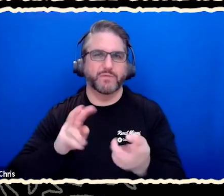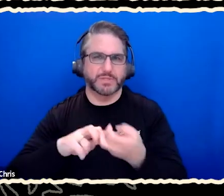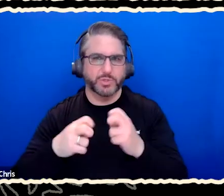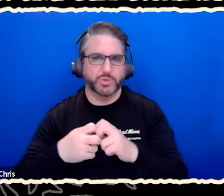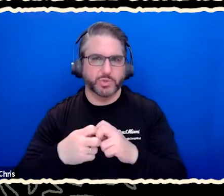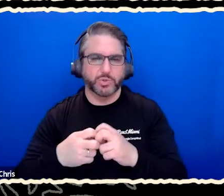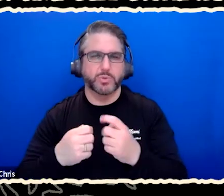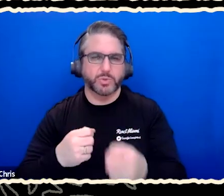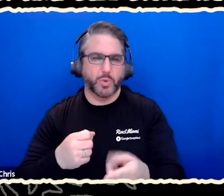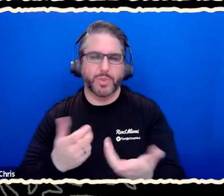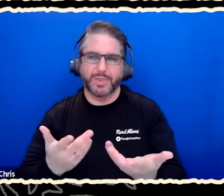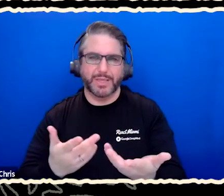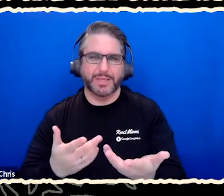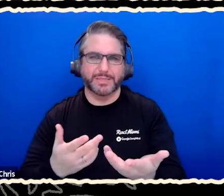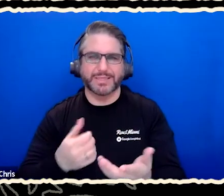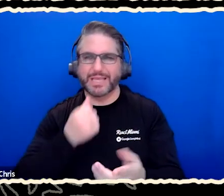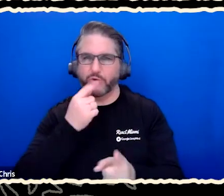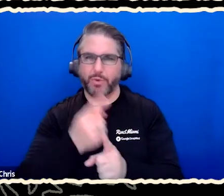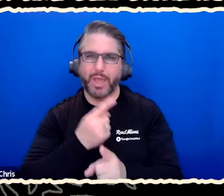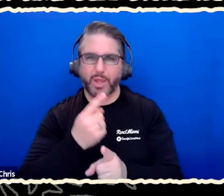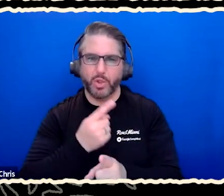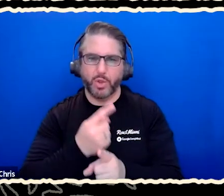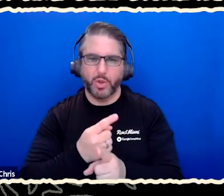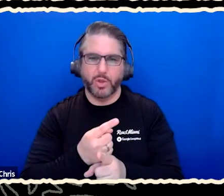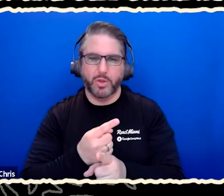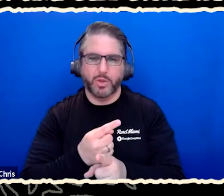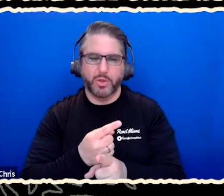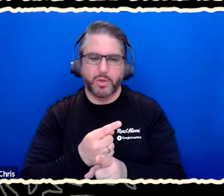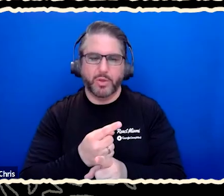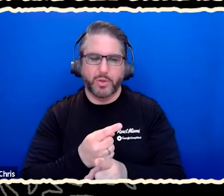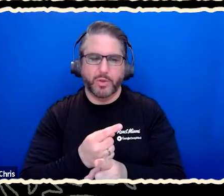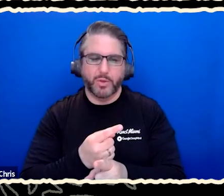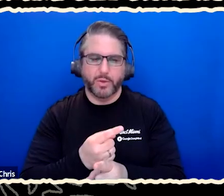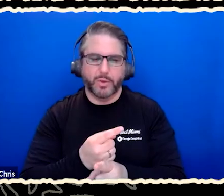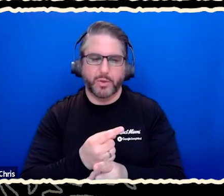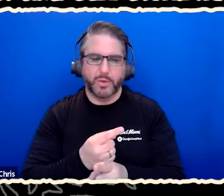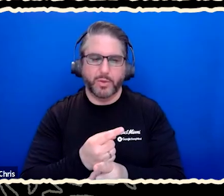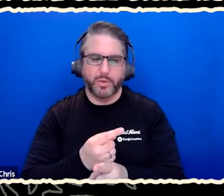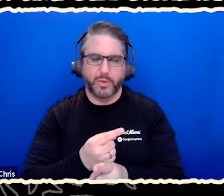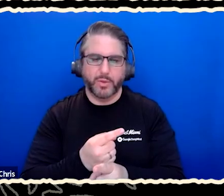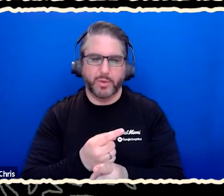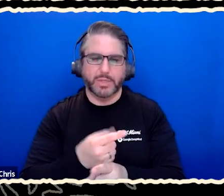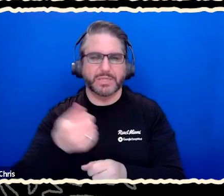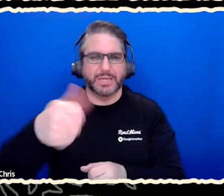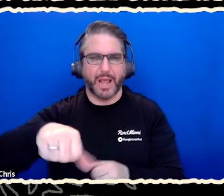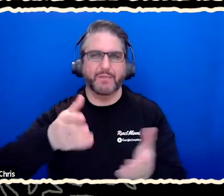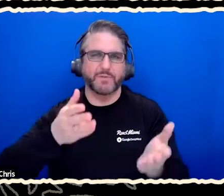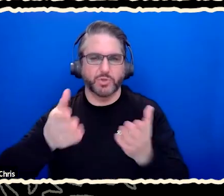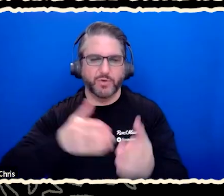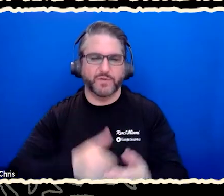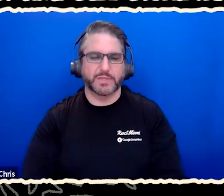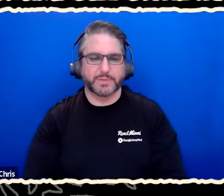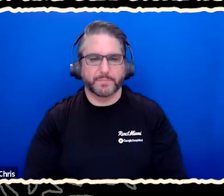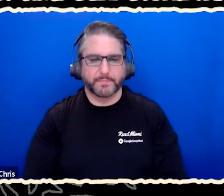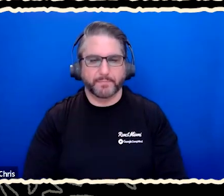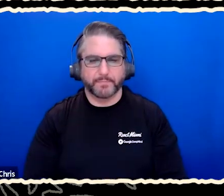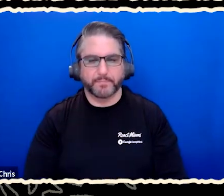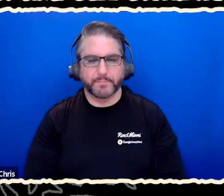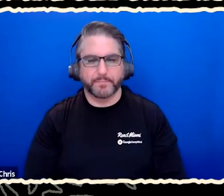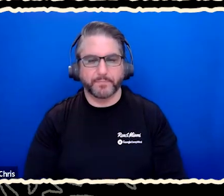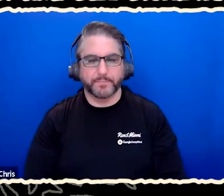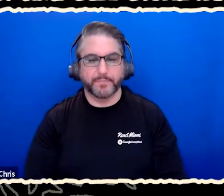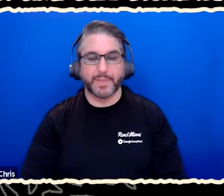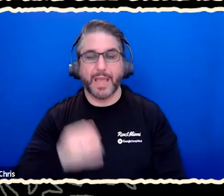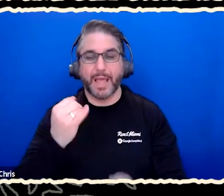this is basically a regex denial of service attack RDoS. So yeah, last but